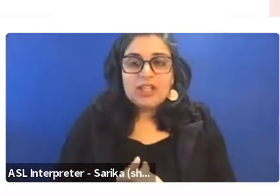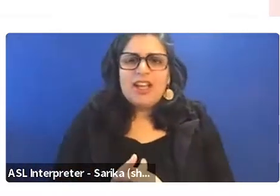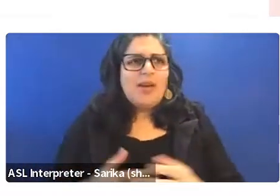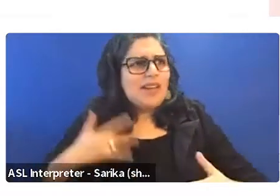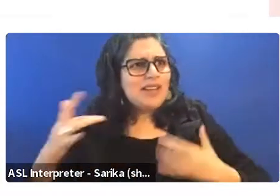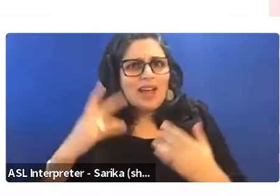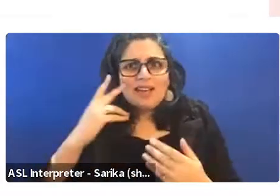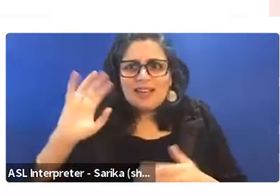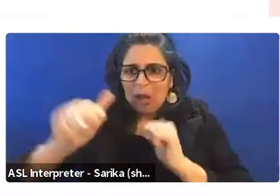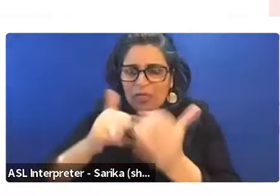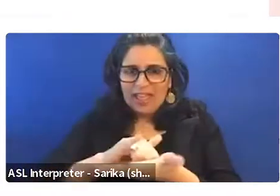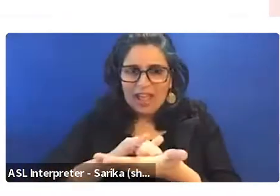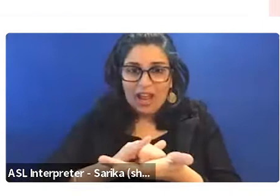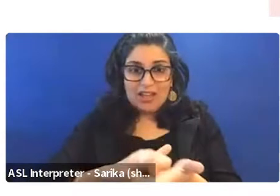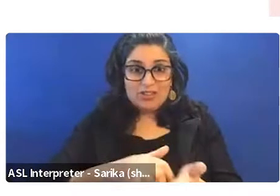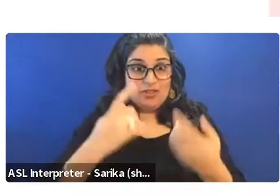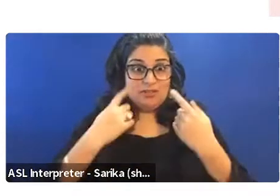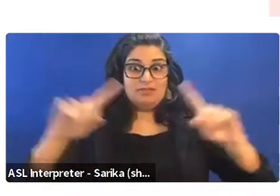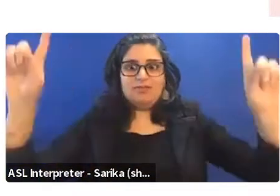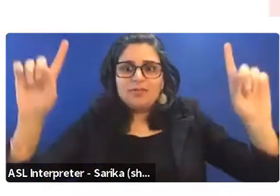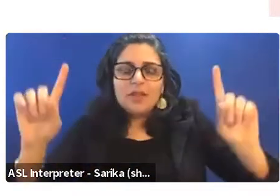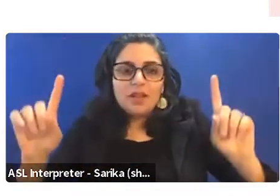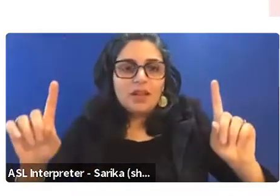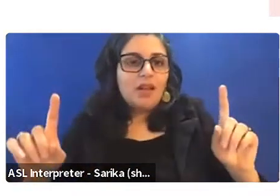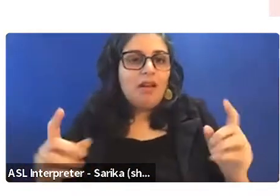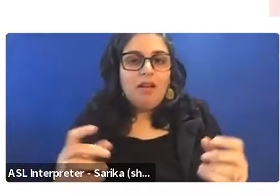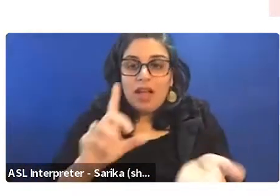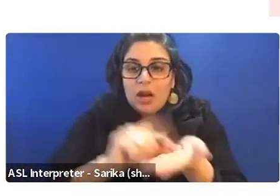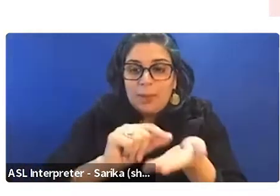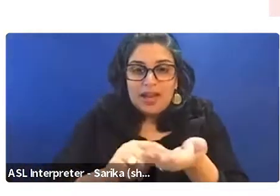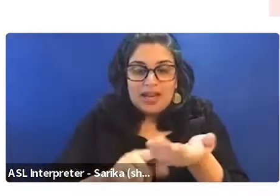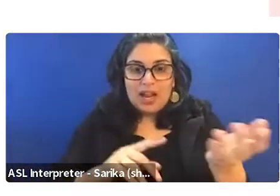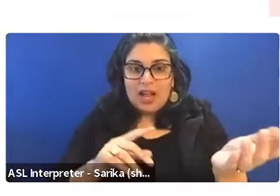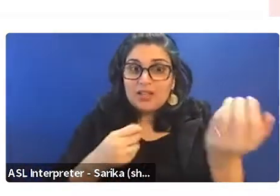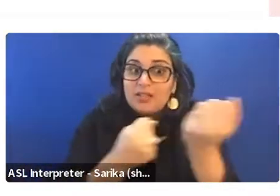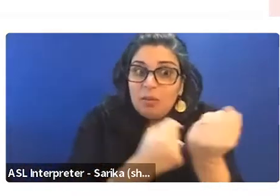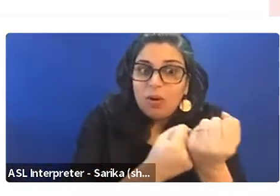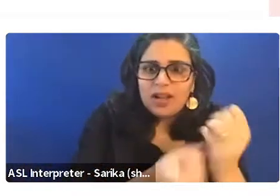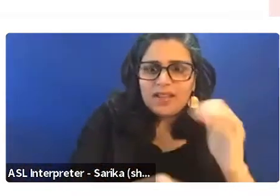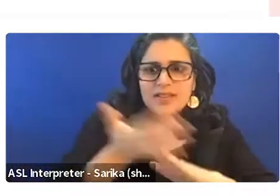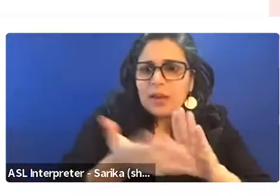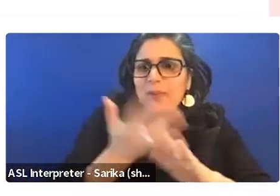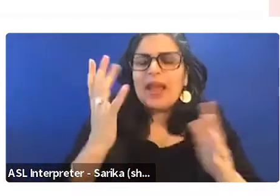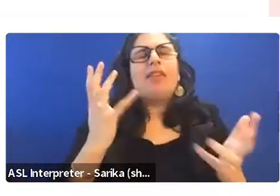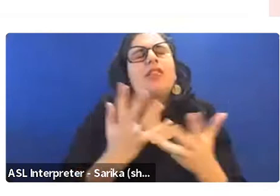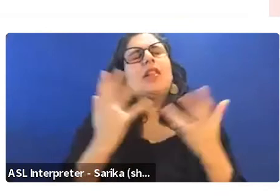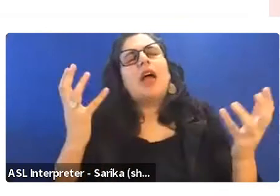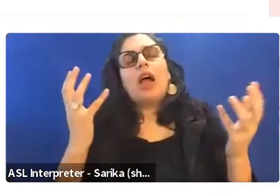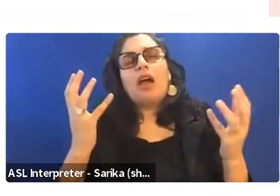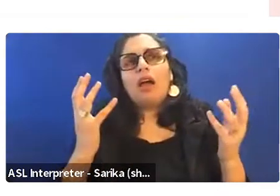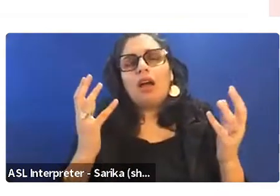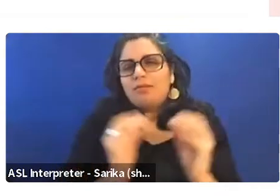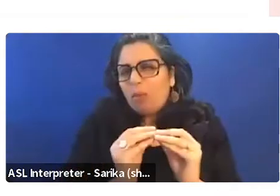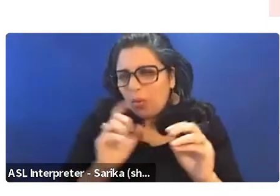and get media pick up and get a lot of you supporting the campaign. And I think there's a lot more that we need to do,